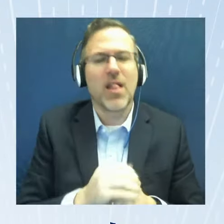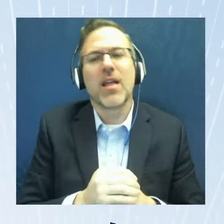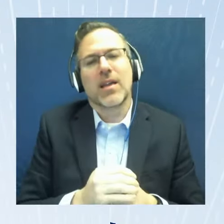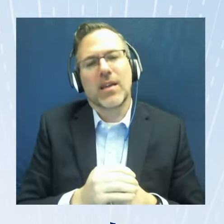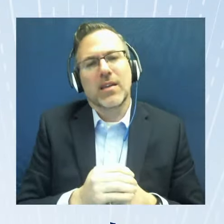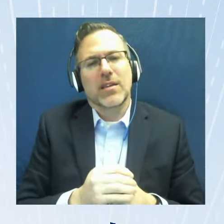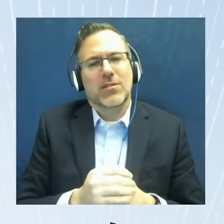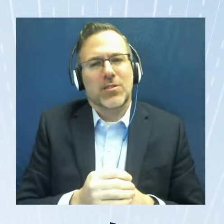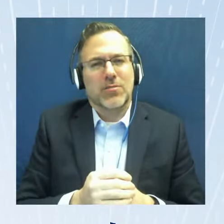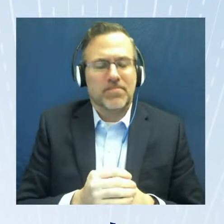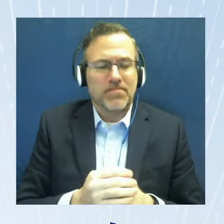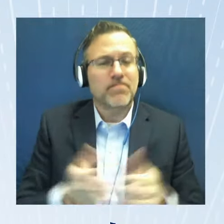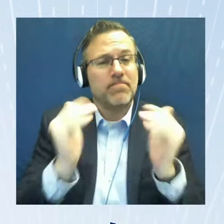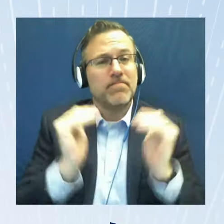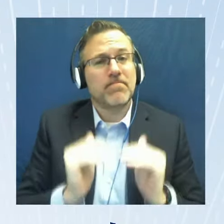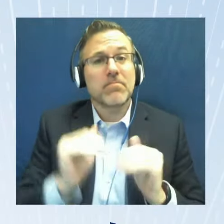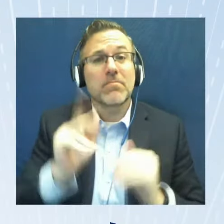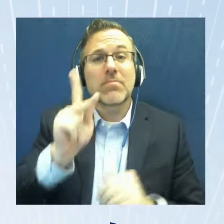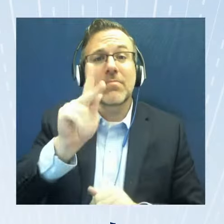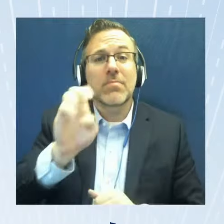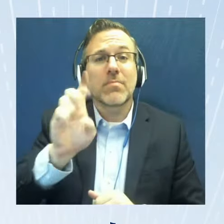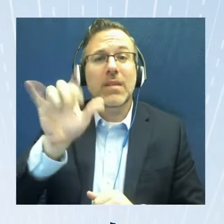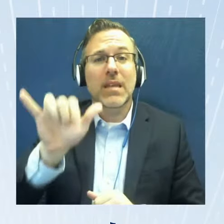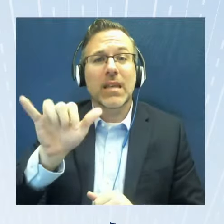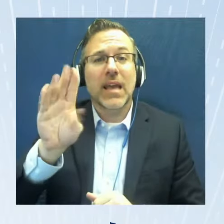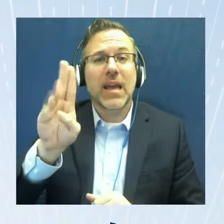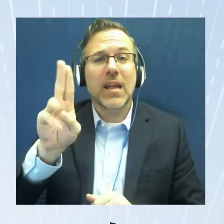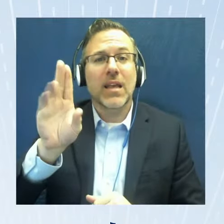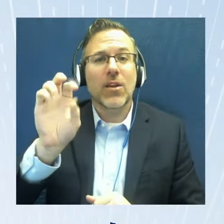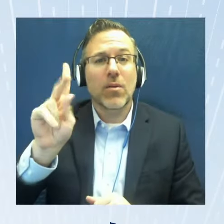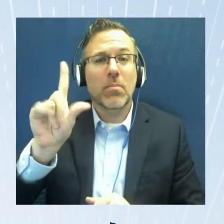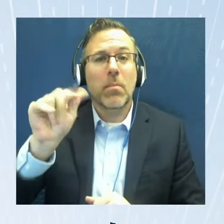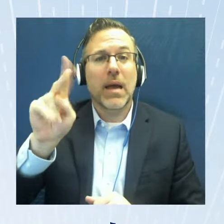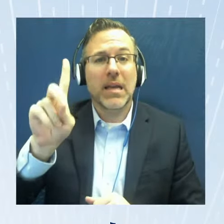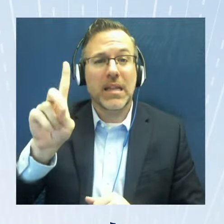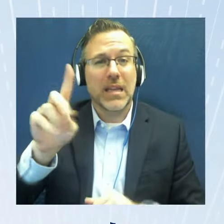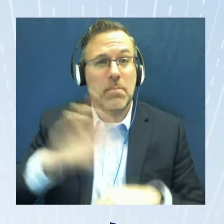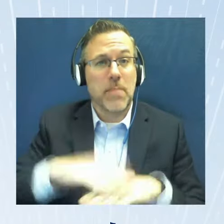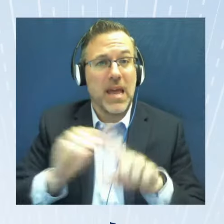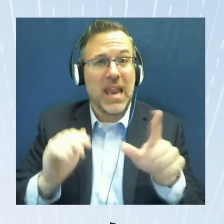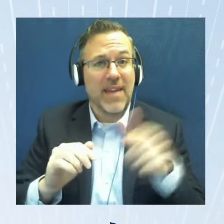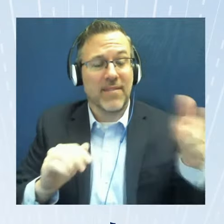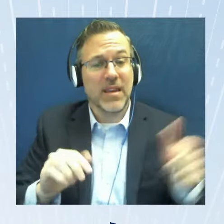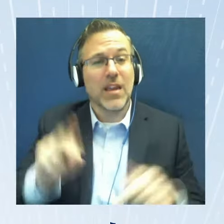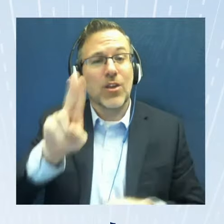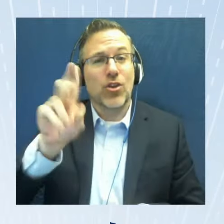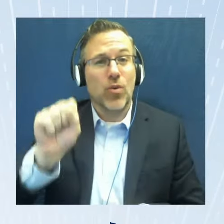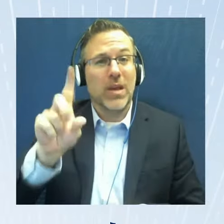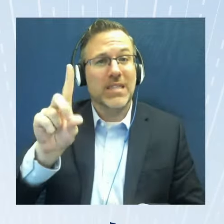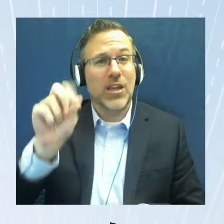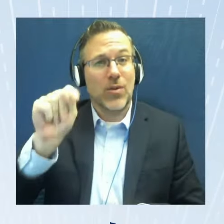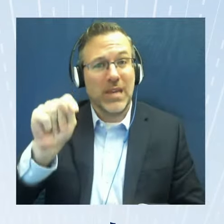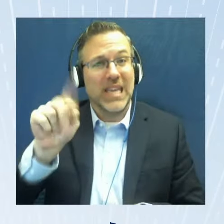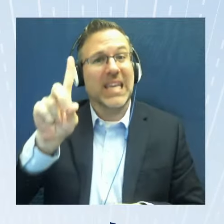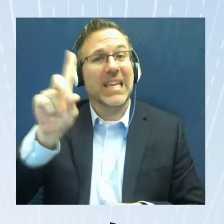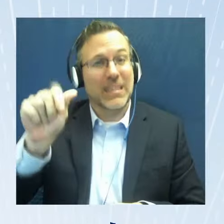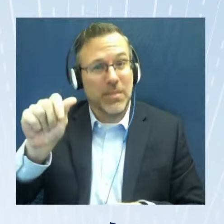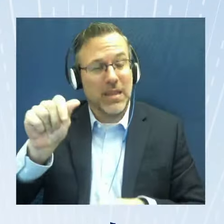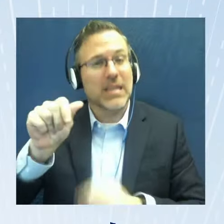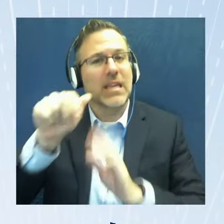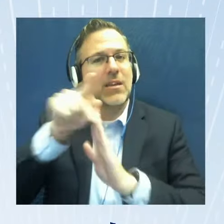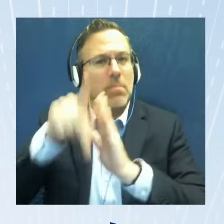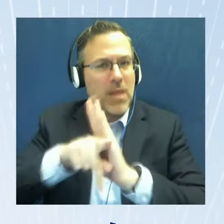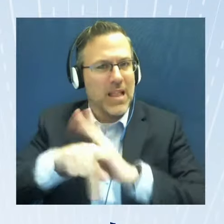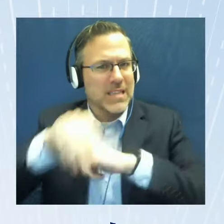issues. And Kelly Buckland, seated to my left, our USDOT Disability Policy Advisor, who has brought